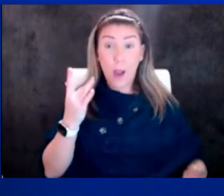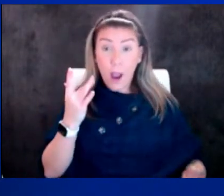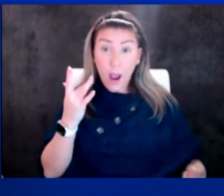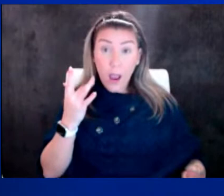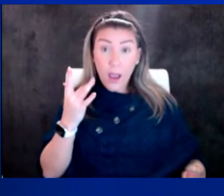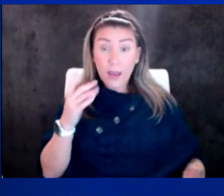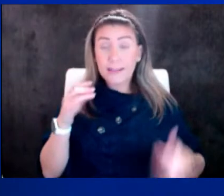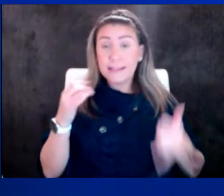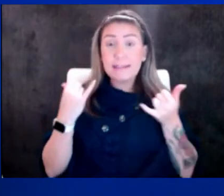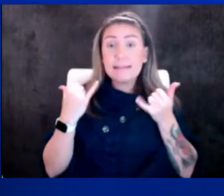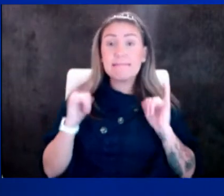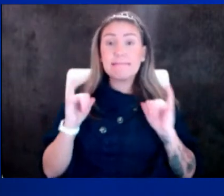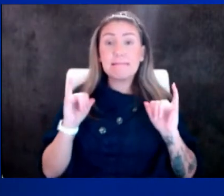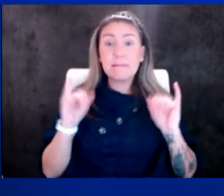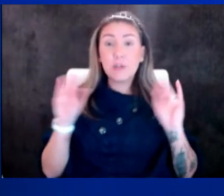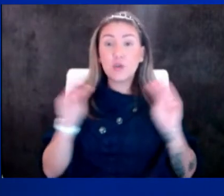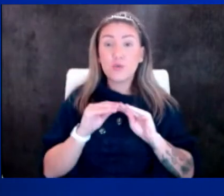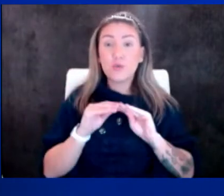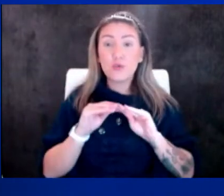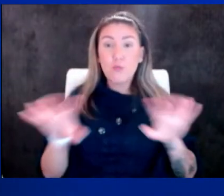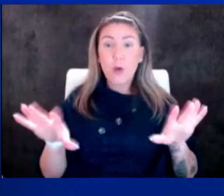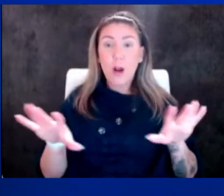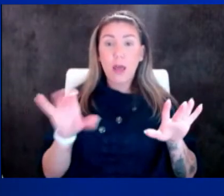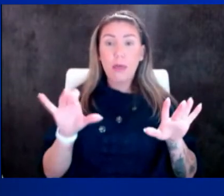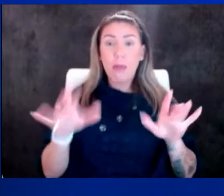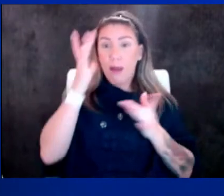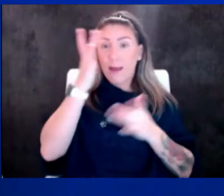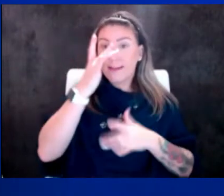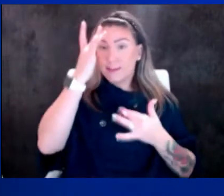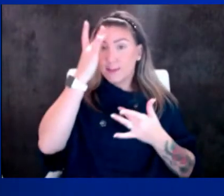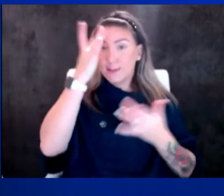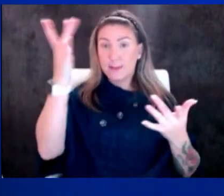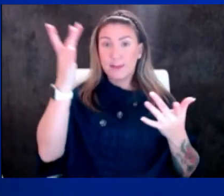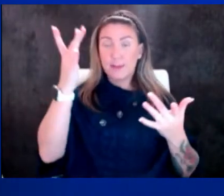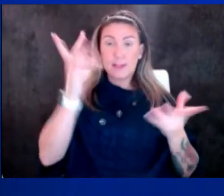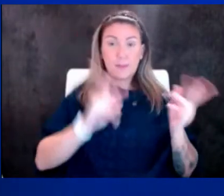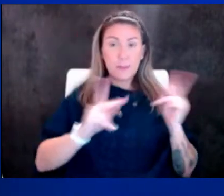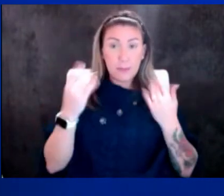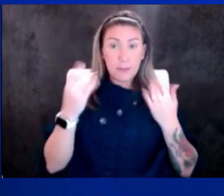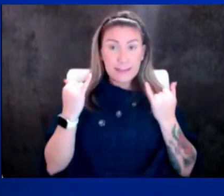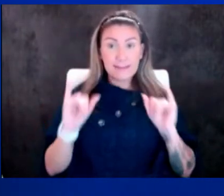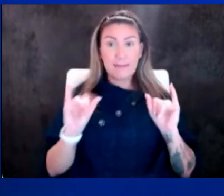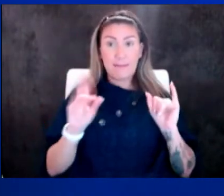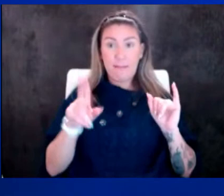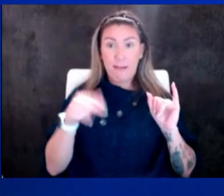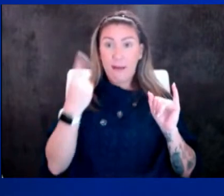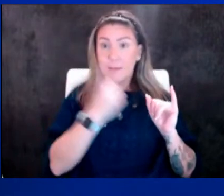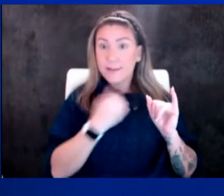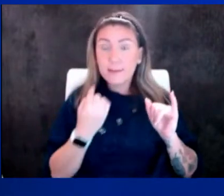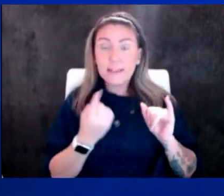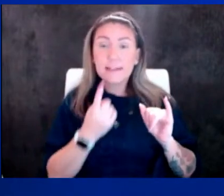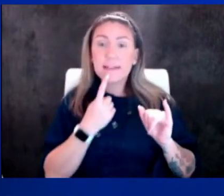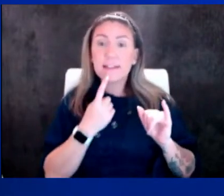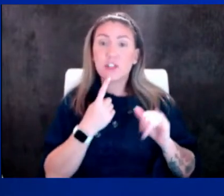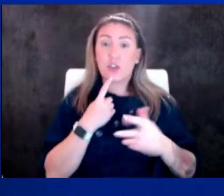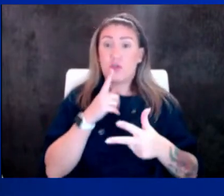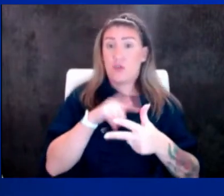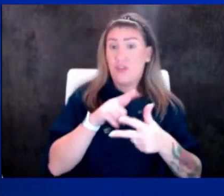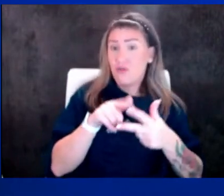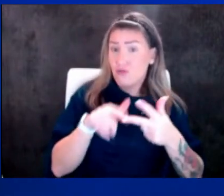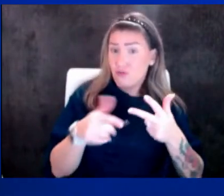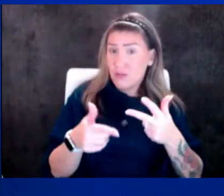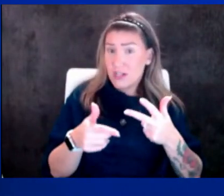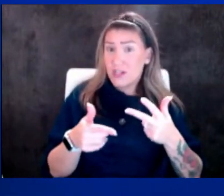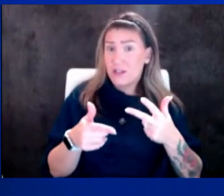going to spread the disease. You're still going to be putting people at risk. This is a two-pronged, actually it's a three-pronged strategy. Get